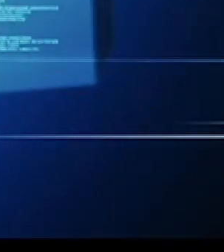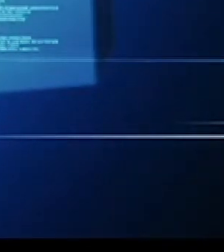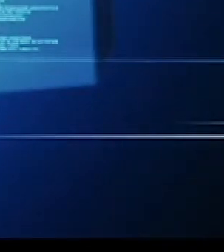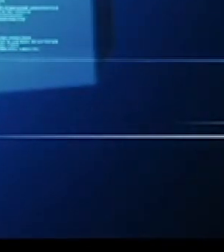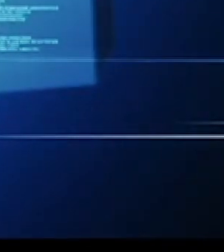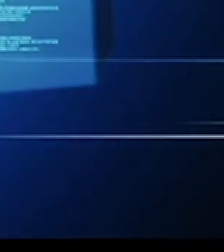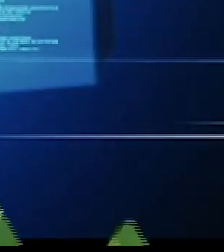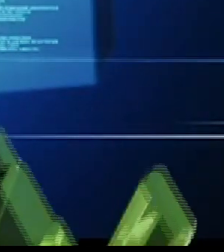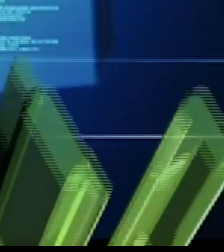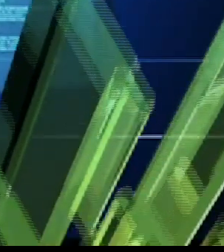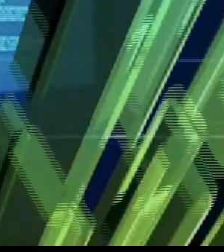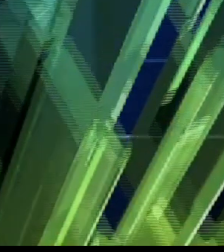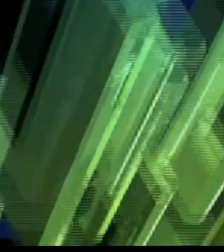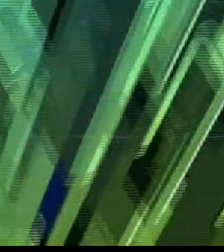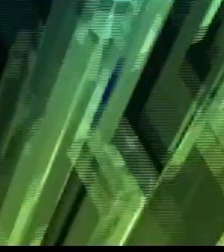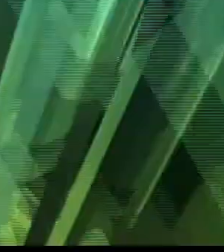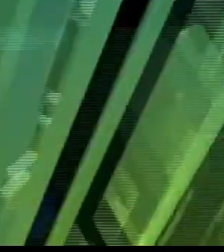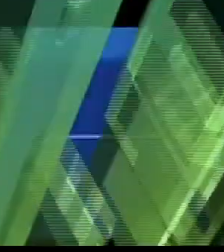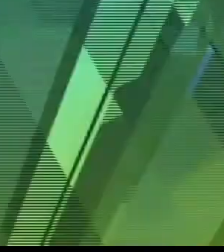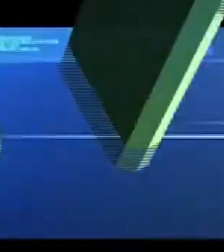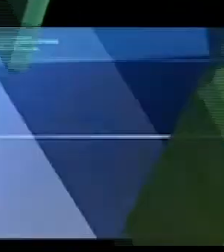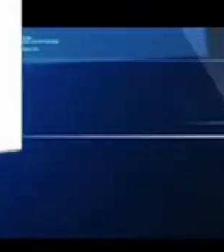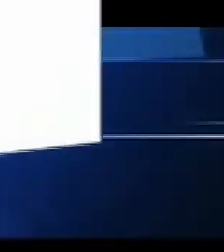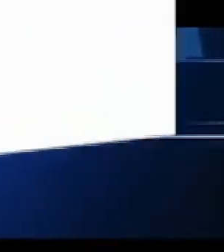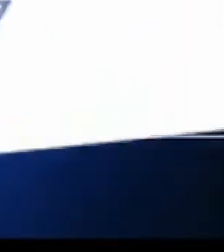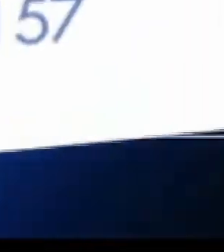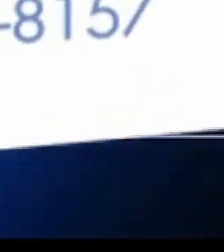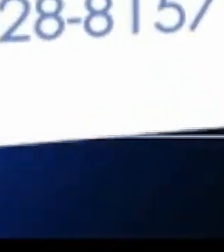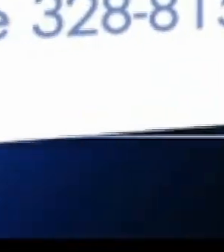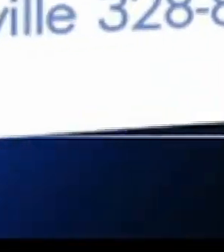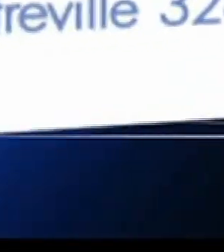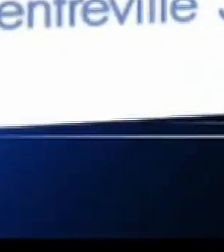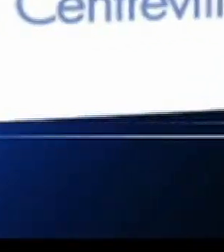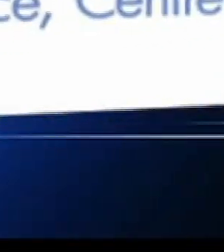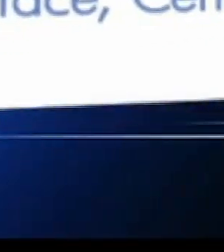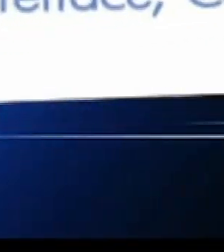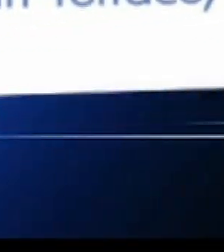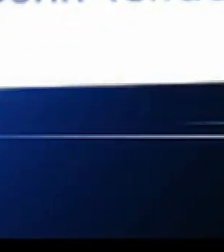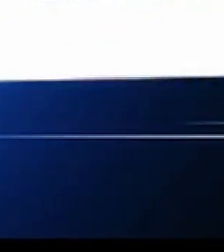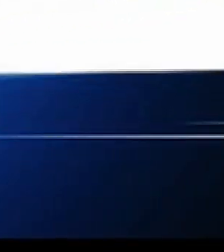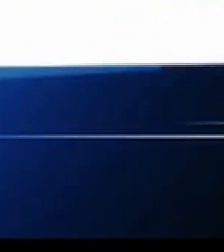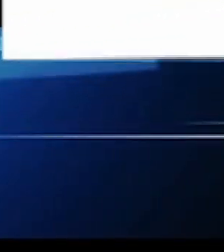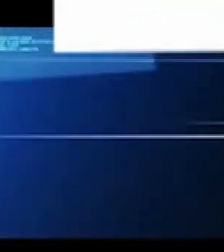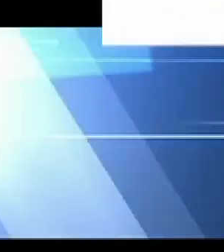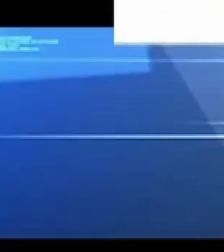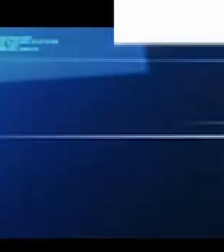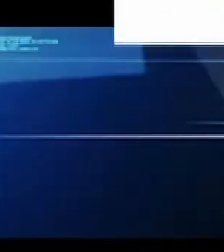This is ZNS Total Sports, brought to you by Fourth Terrace Diagnostic Center.